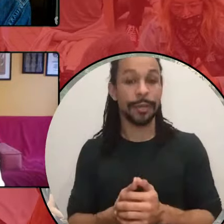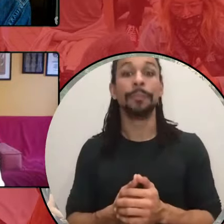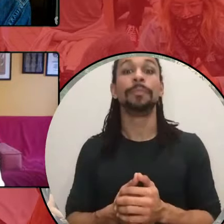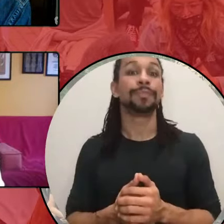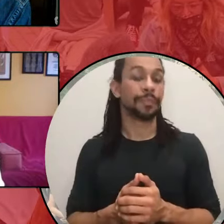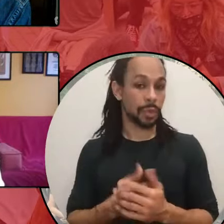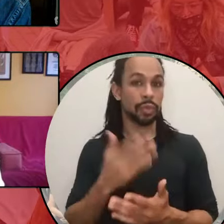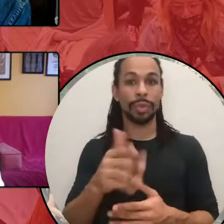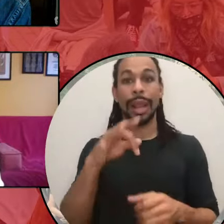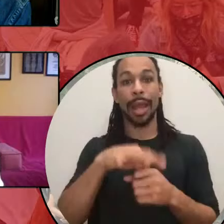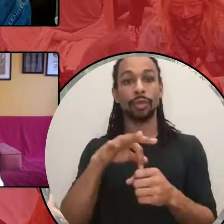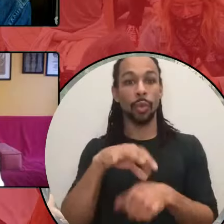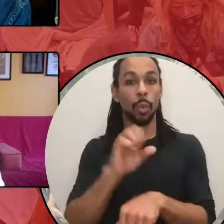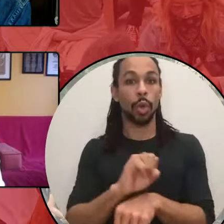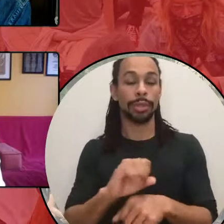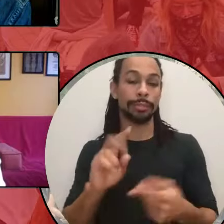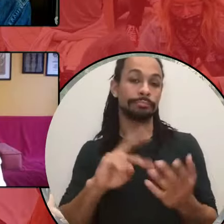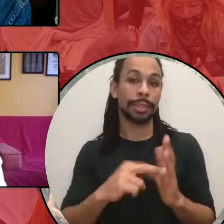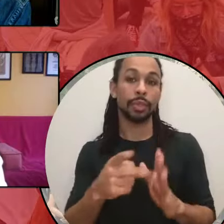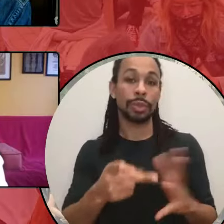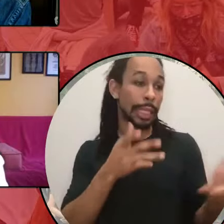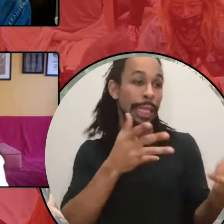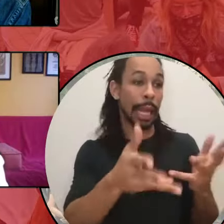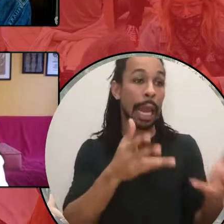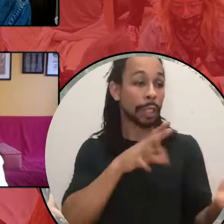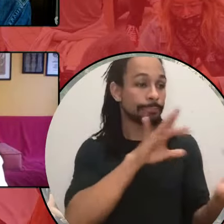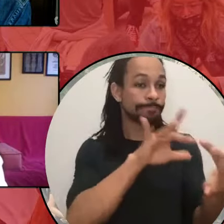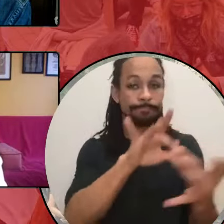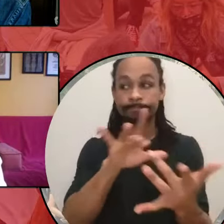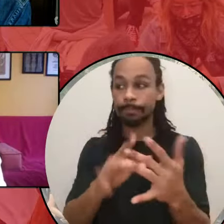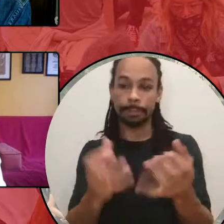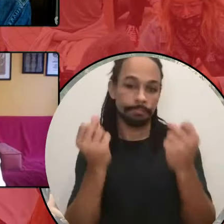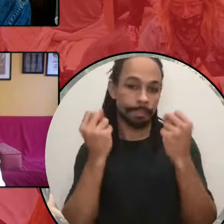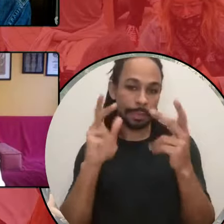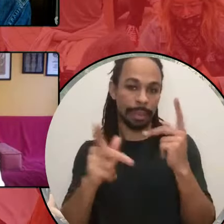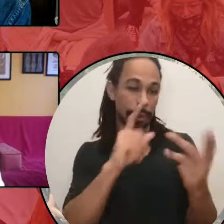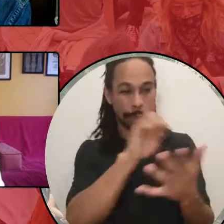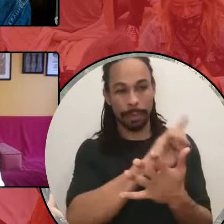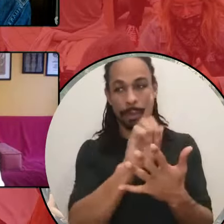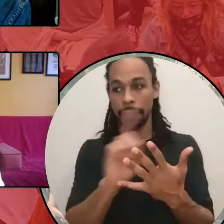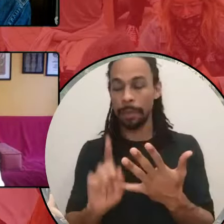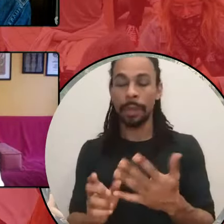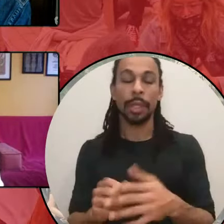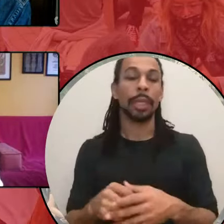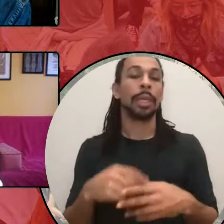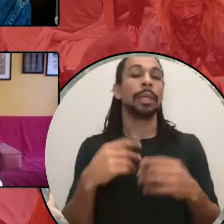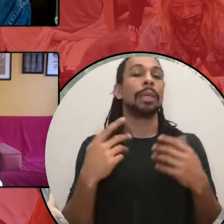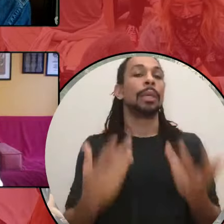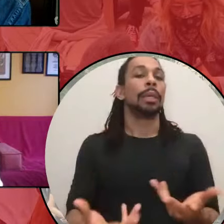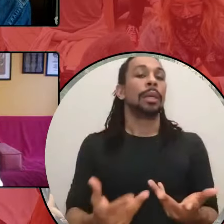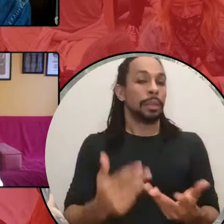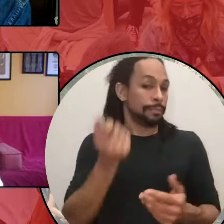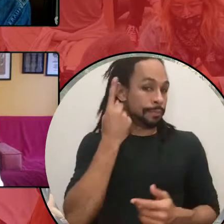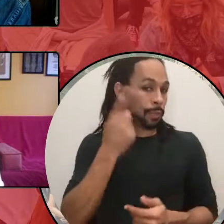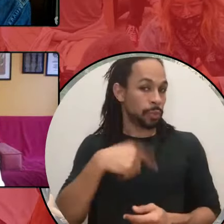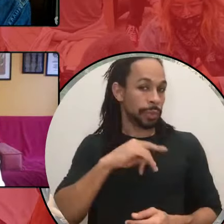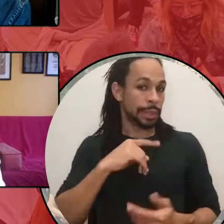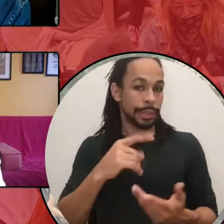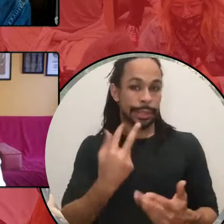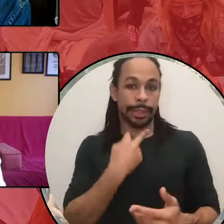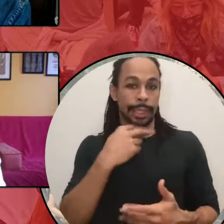people. You're engaging with a lot of folks. We're in the midst of a pandemic that makes that incredibly complicated.